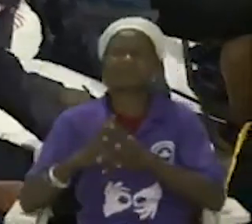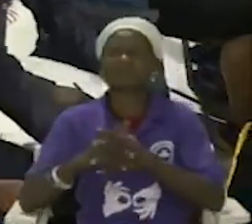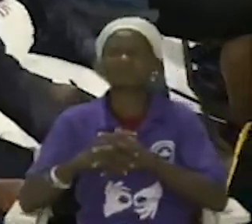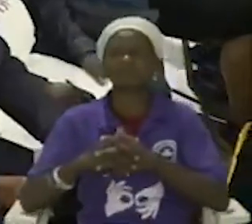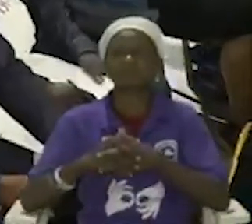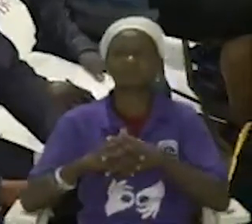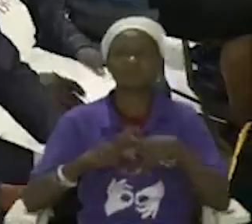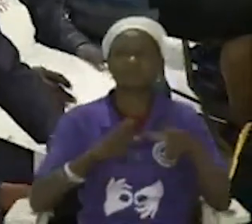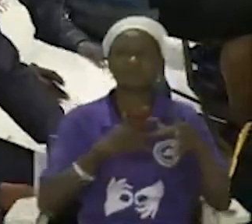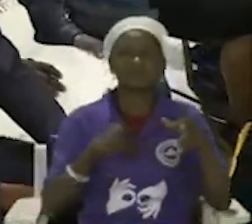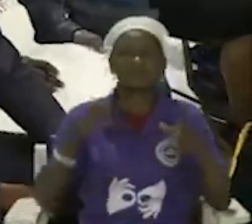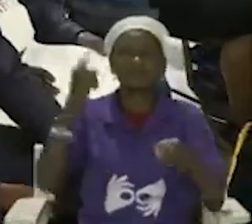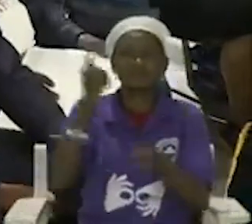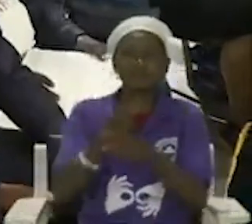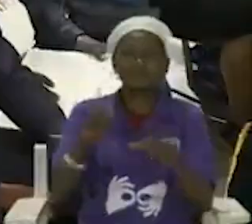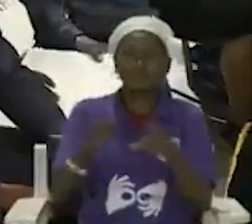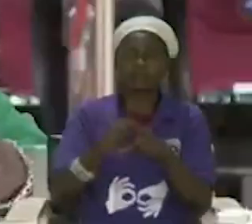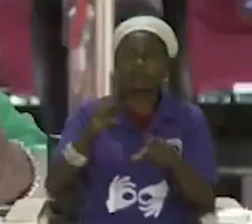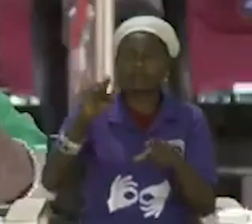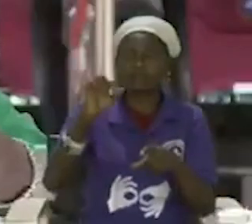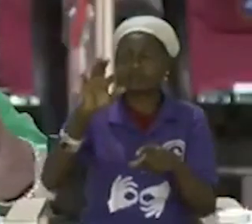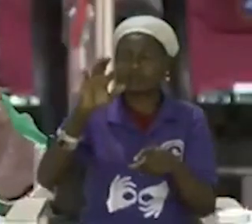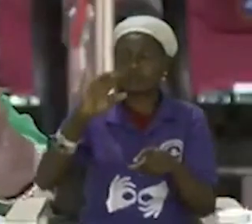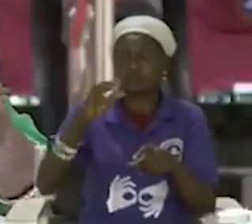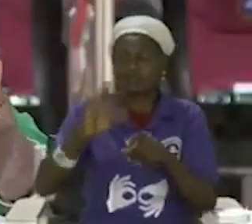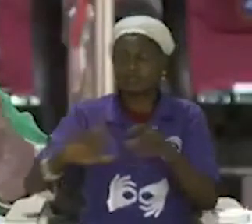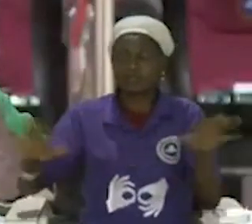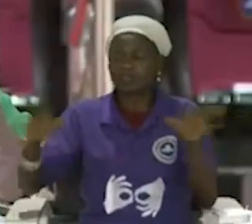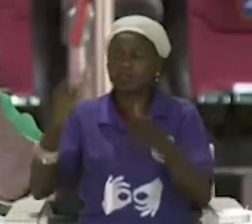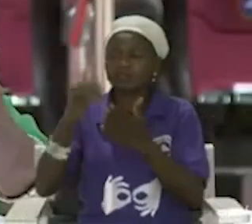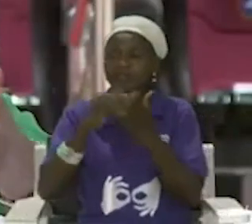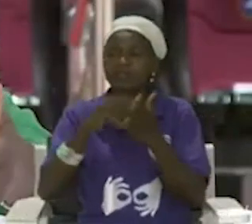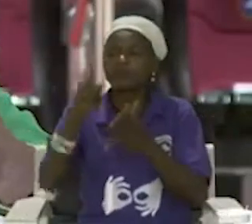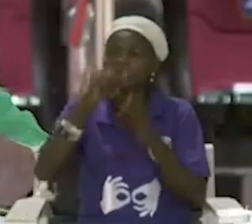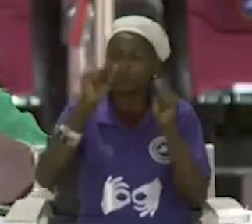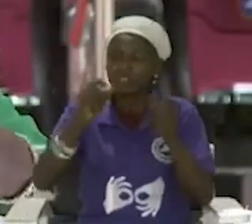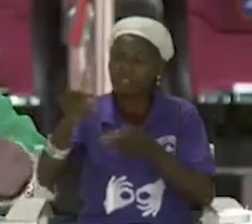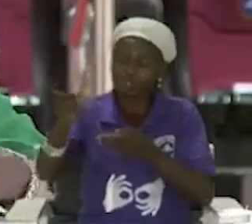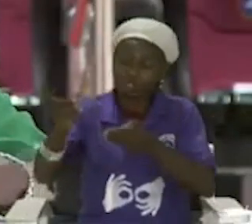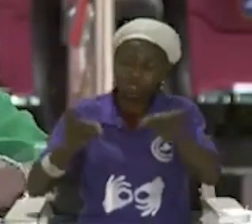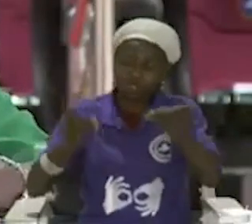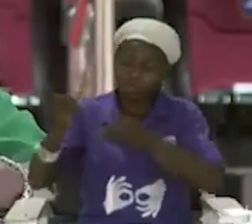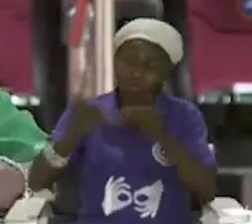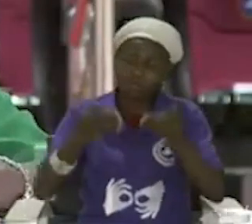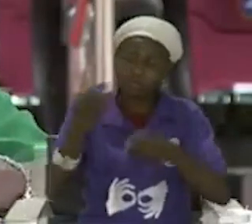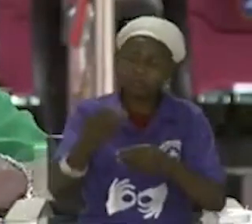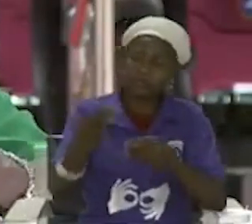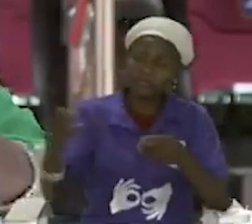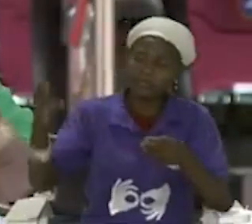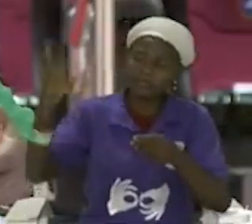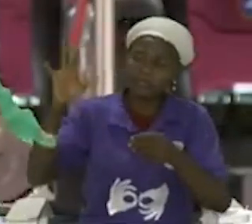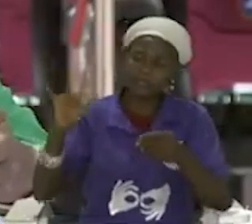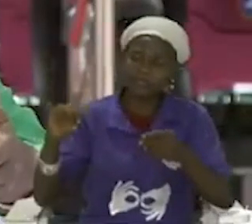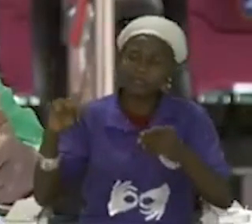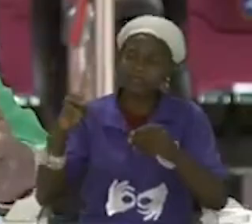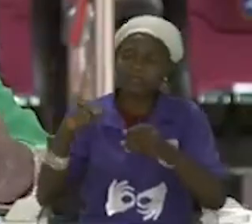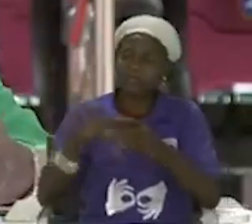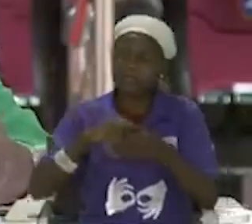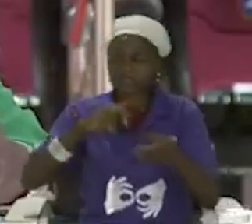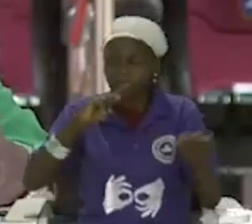And just like one of my children mentioned, you can dominate materially. In